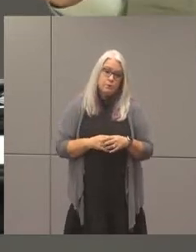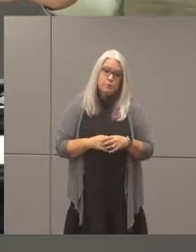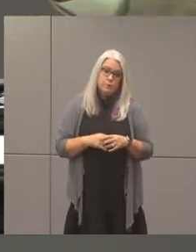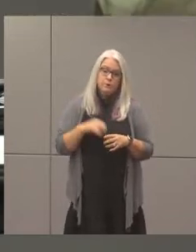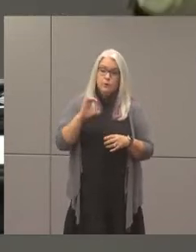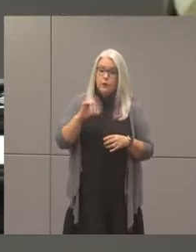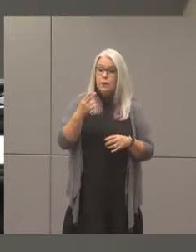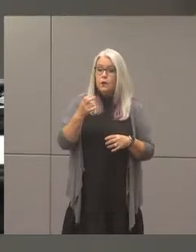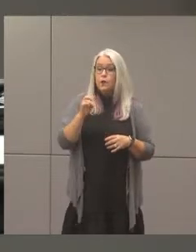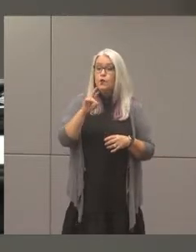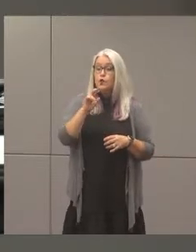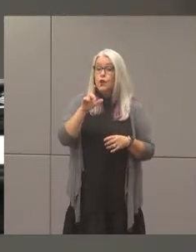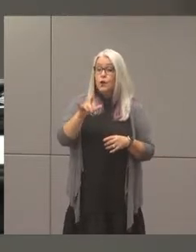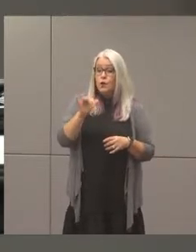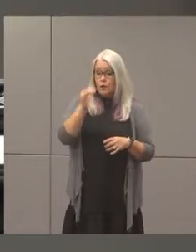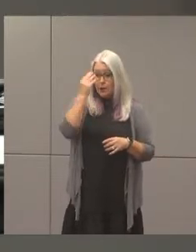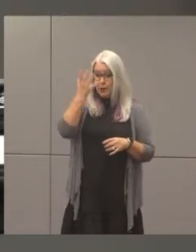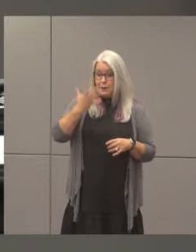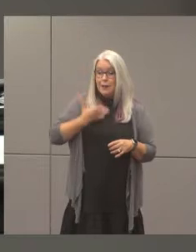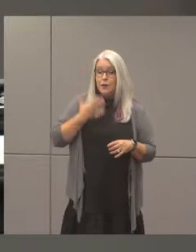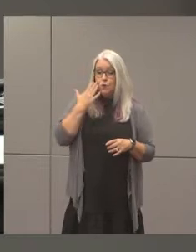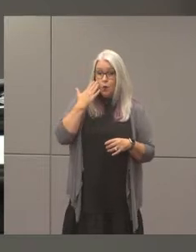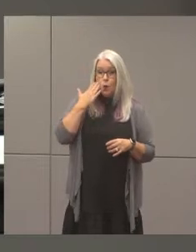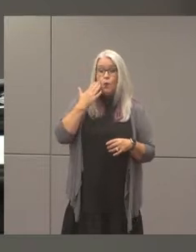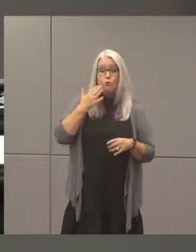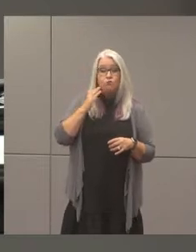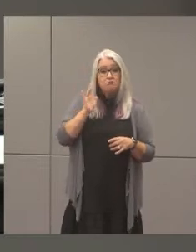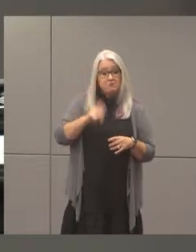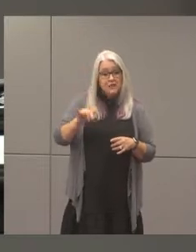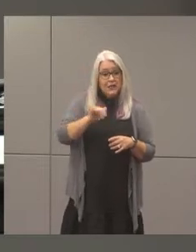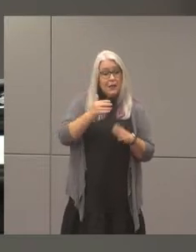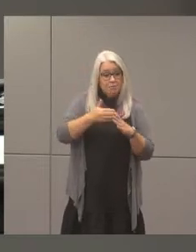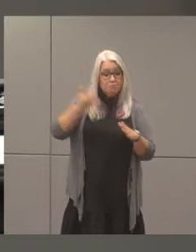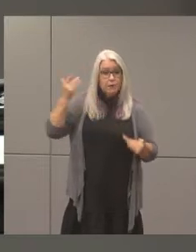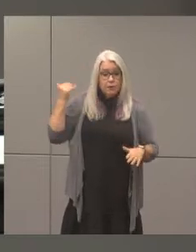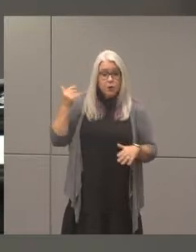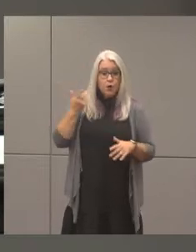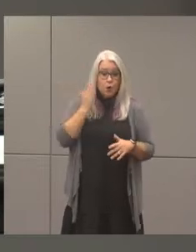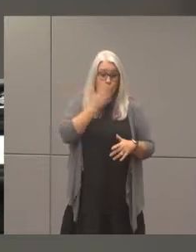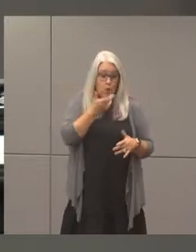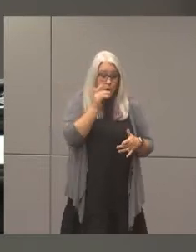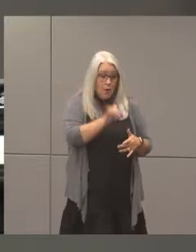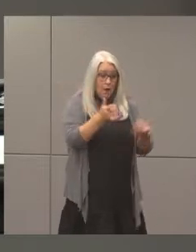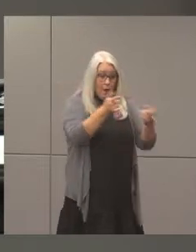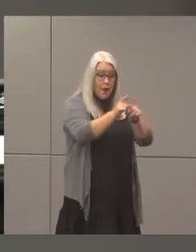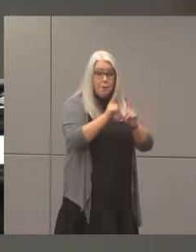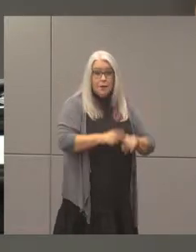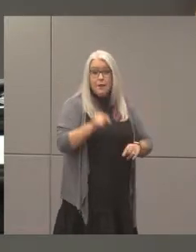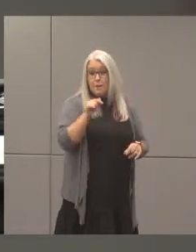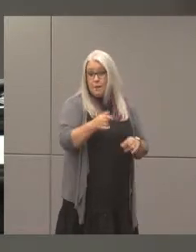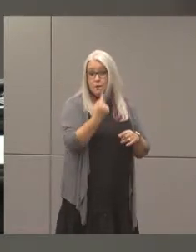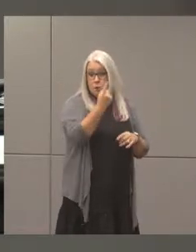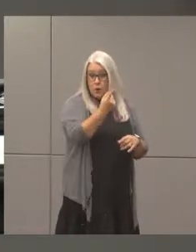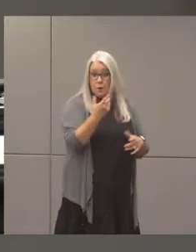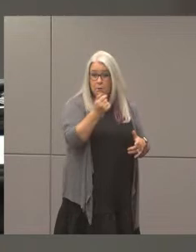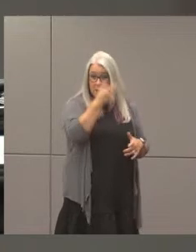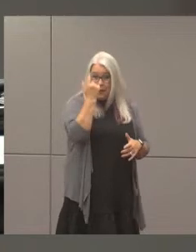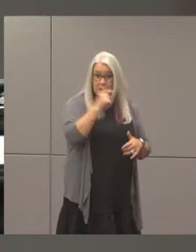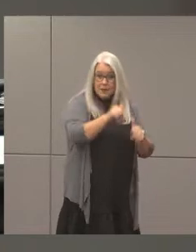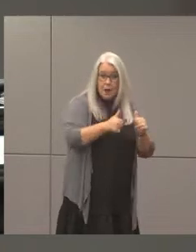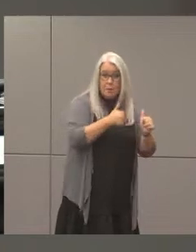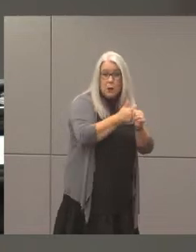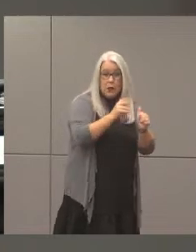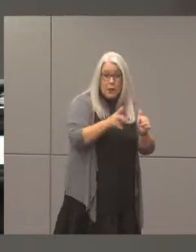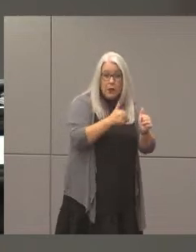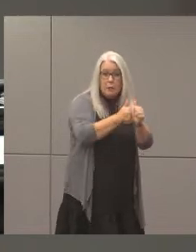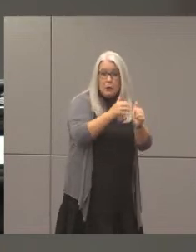Cheryl has come to us and told us that in the past. Is that going to happen on this one? Because they do upgrades and now we're going